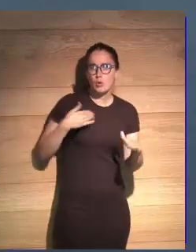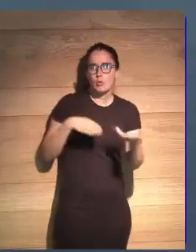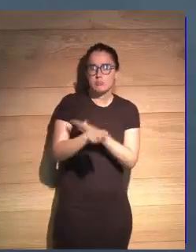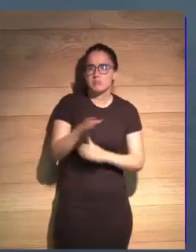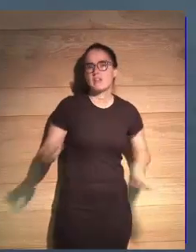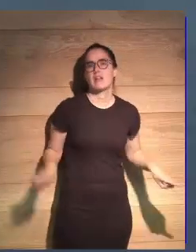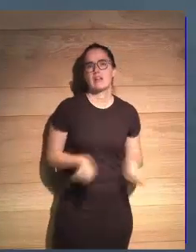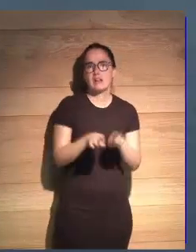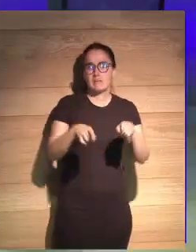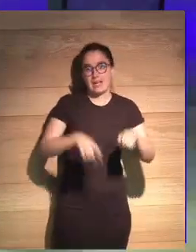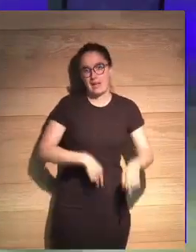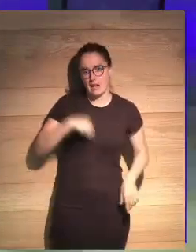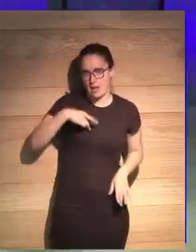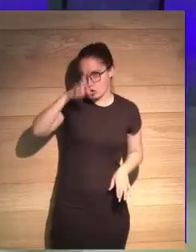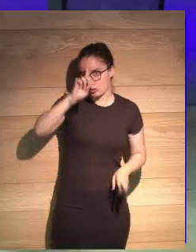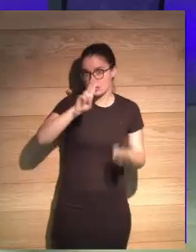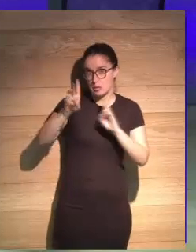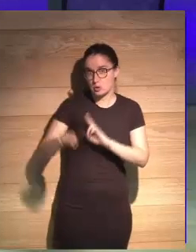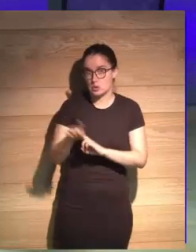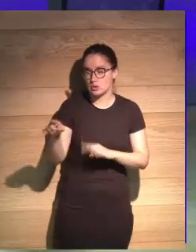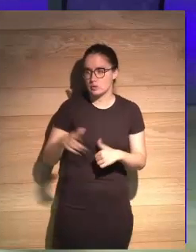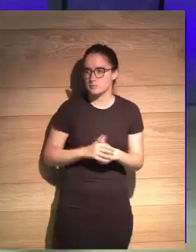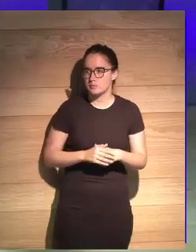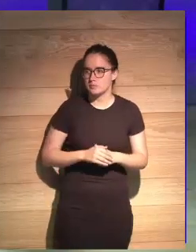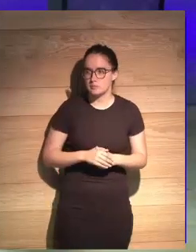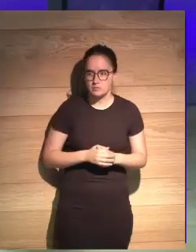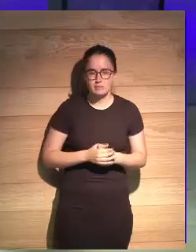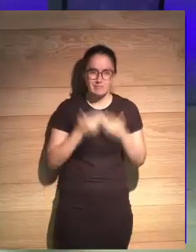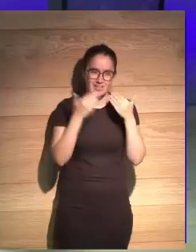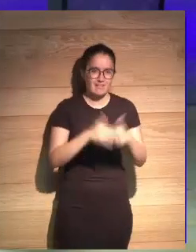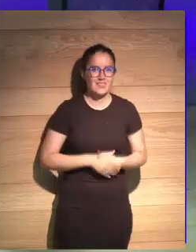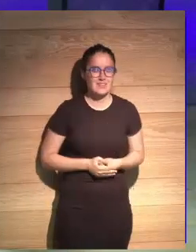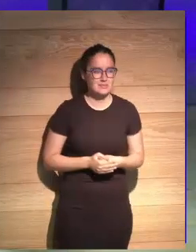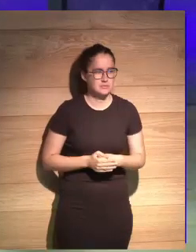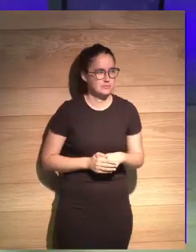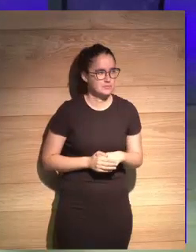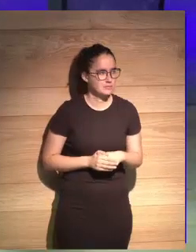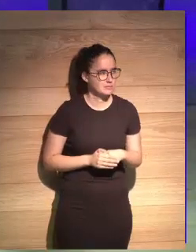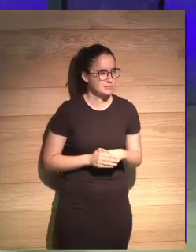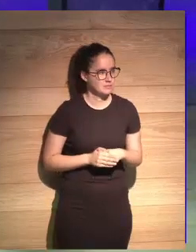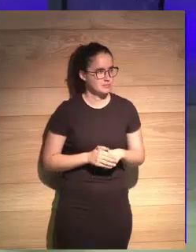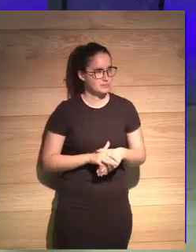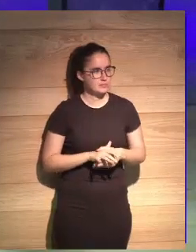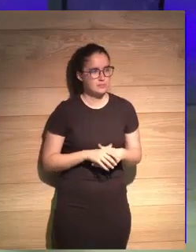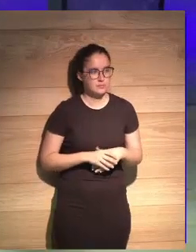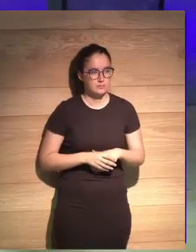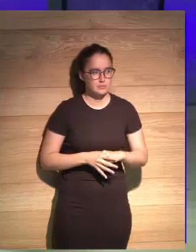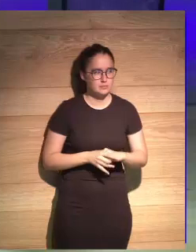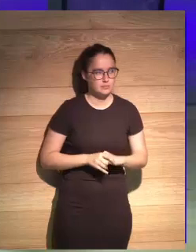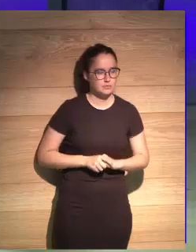into account the type of games that the minor is playing, etc. Does this answer your question?